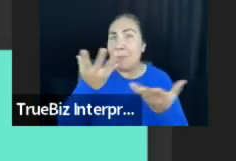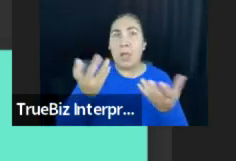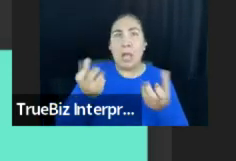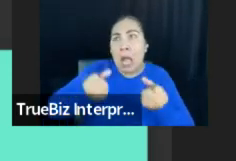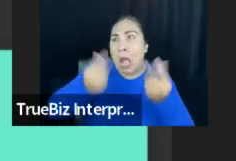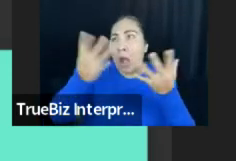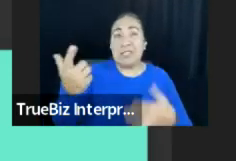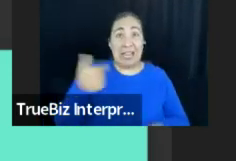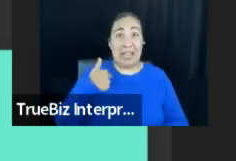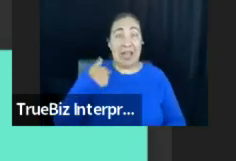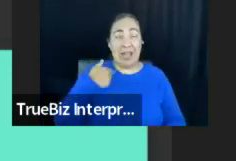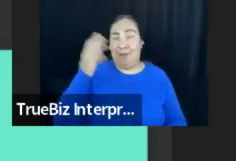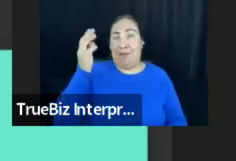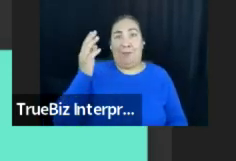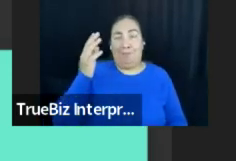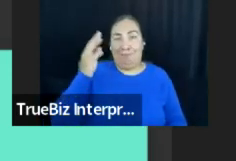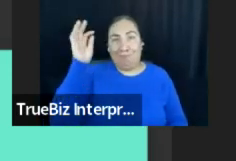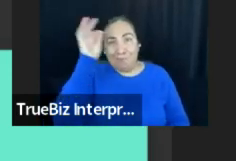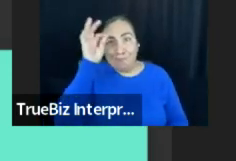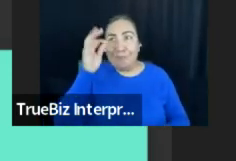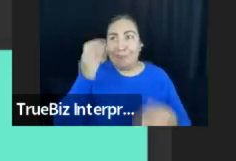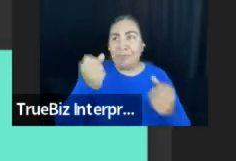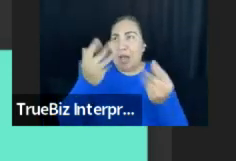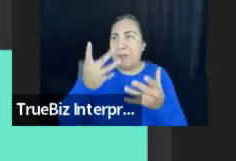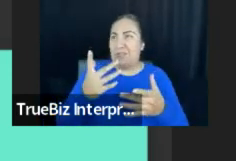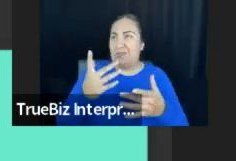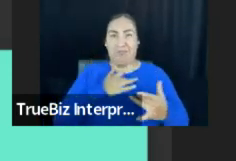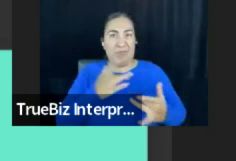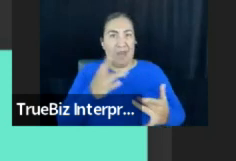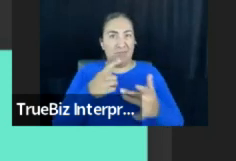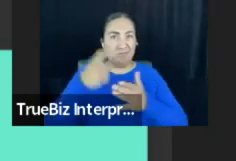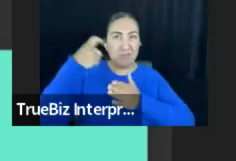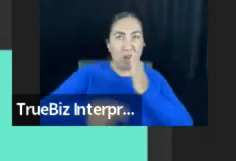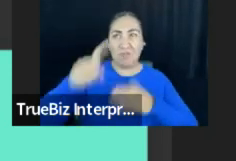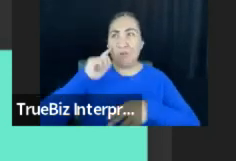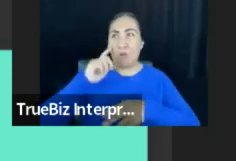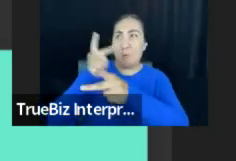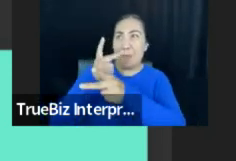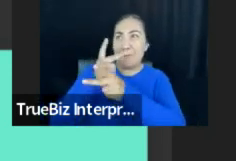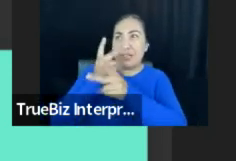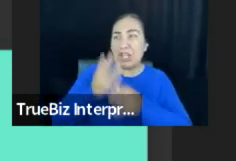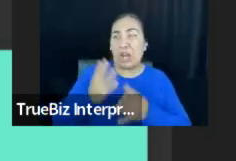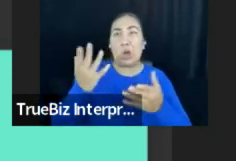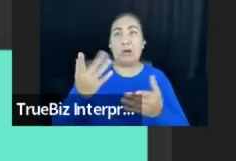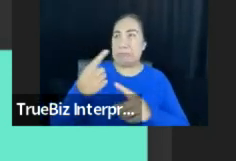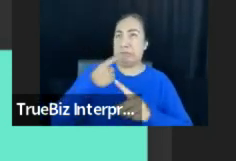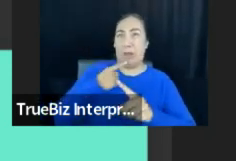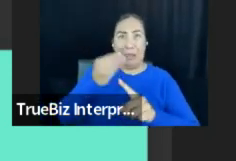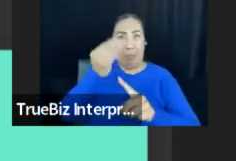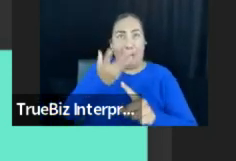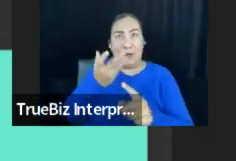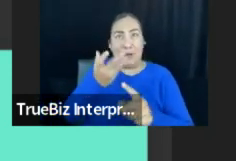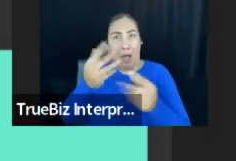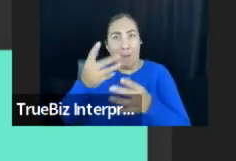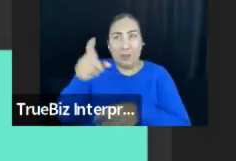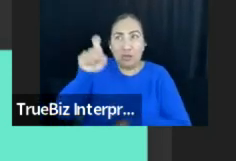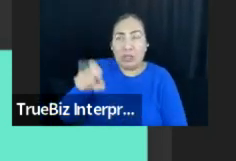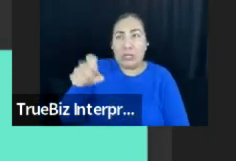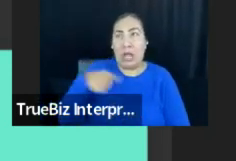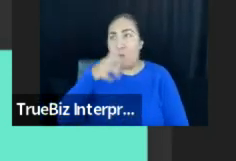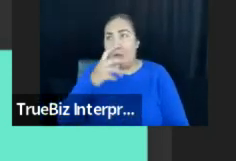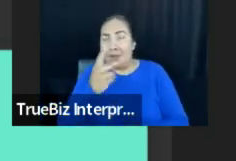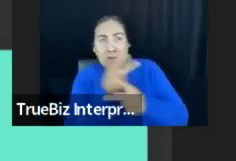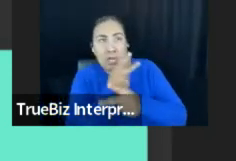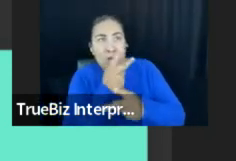typically costs for a babysitter. So tell me how much you need and let me figure out what I can do. We have